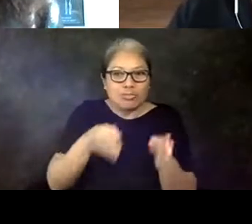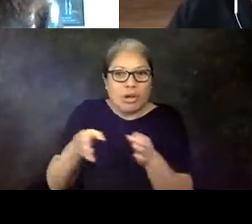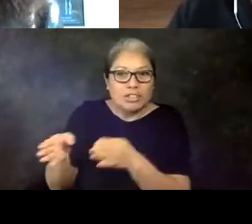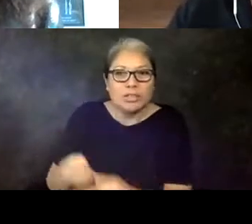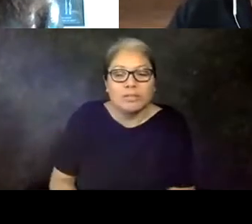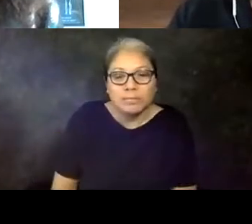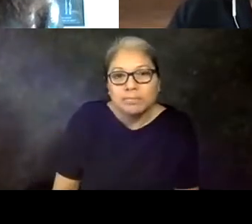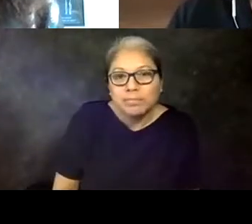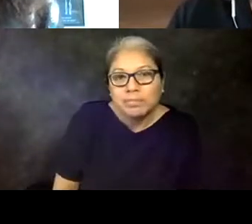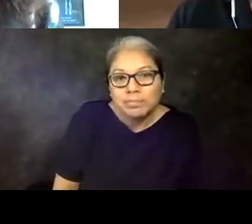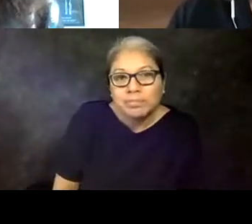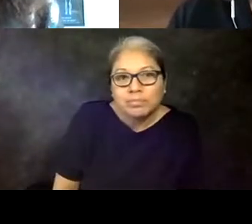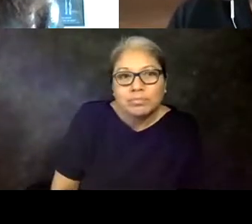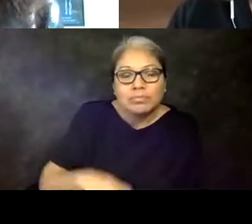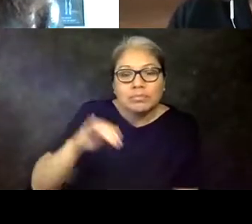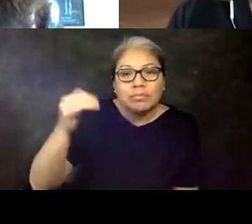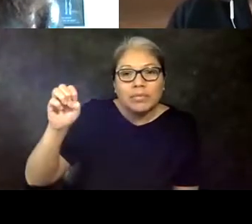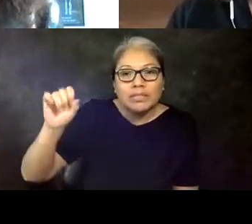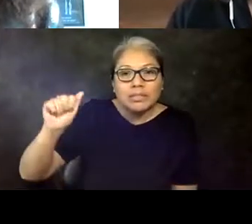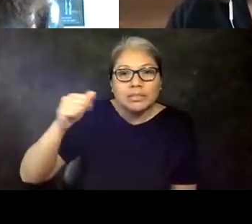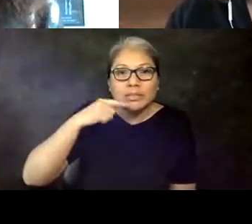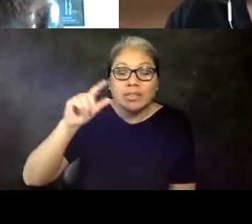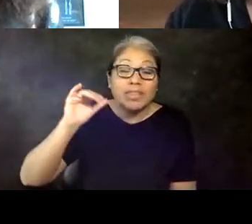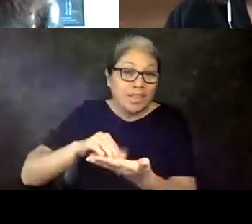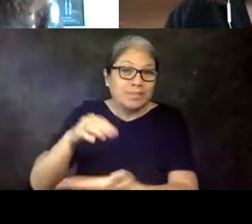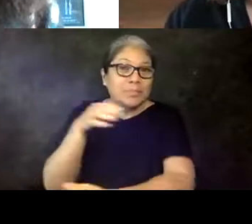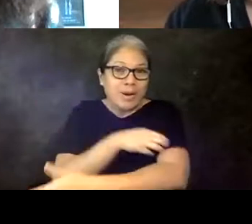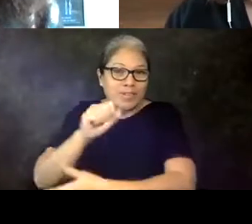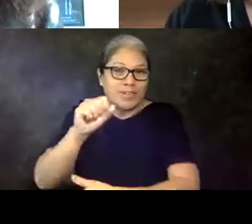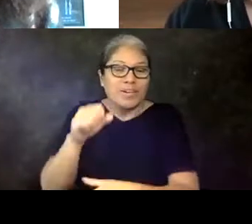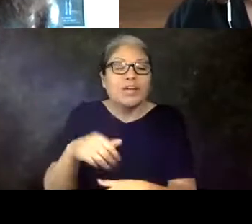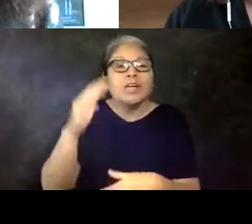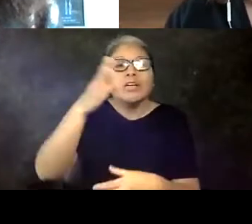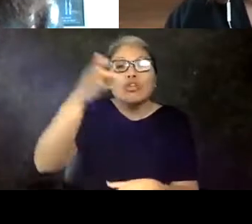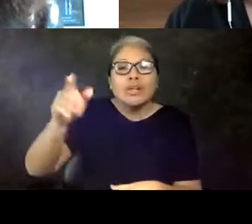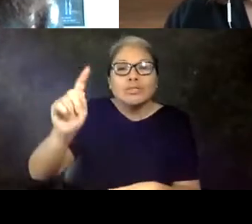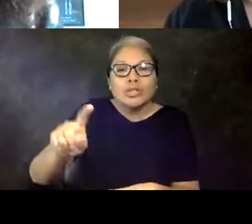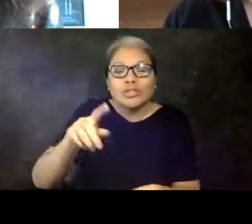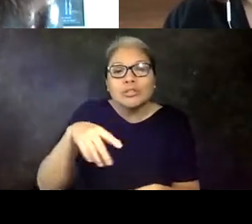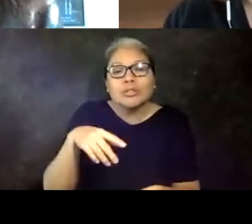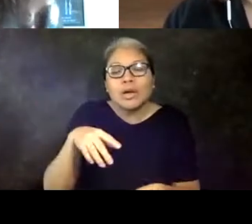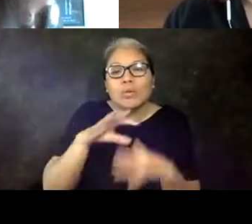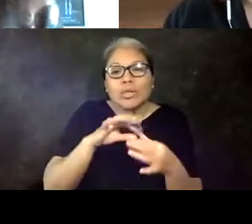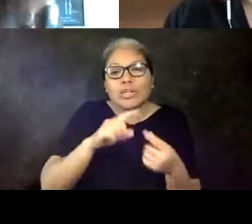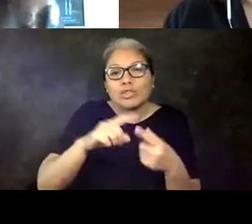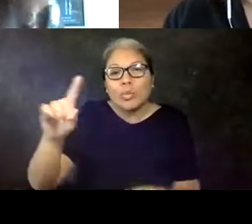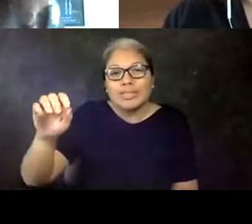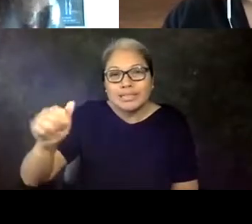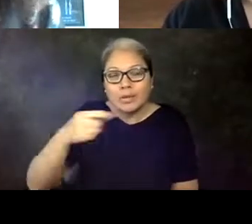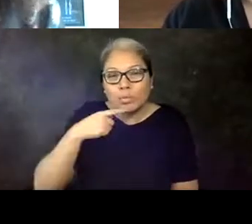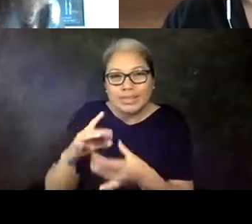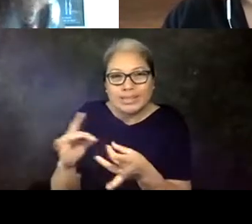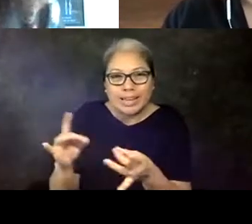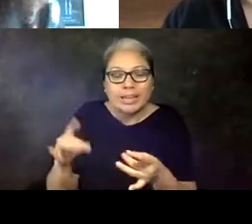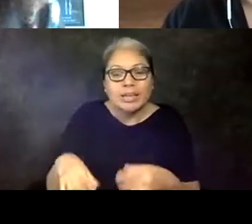Thank you, everyone. That's powerful. The next question is really related to what Dessa was saying. So I know you partially answered this,